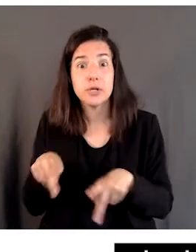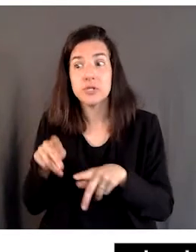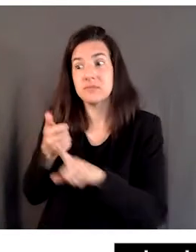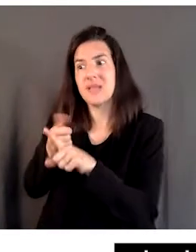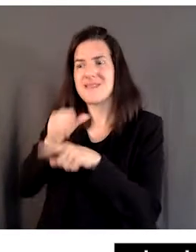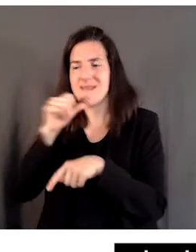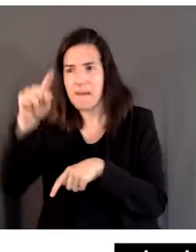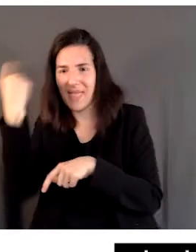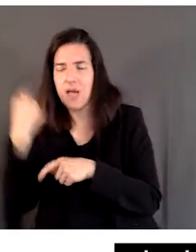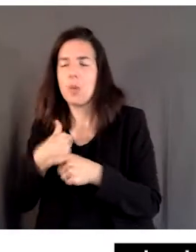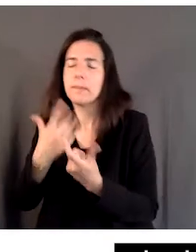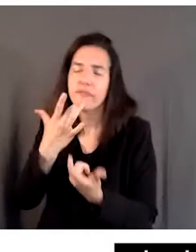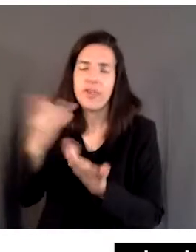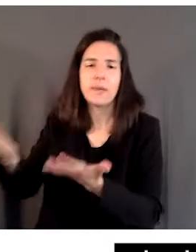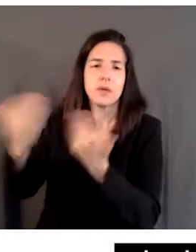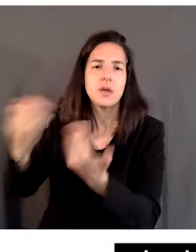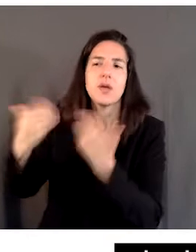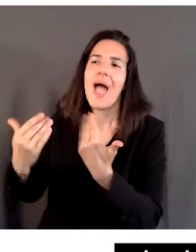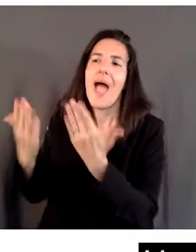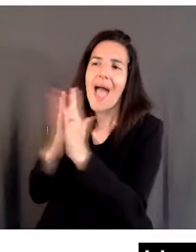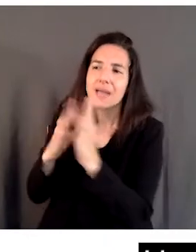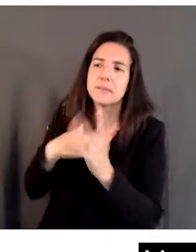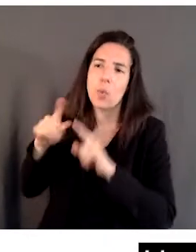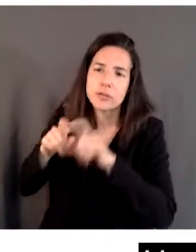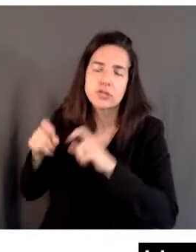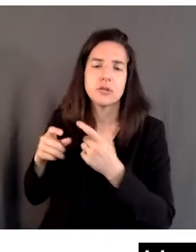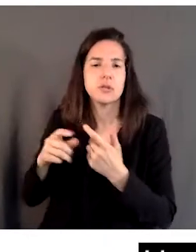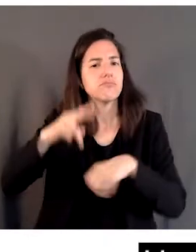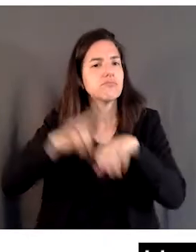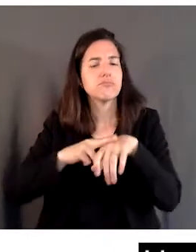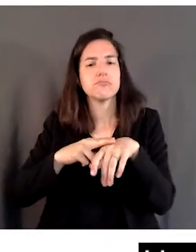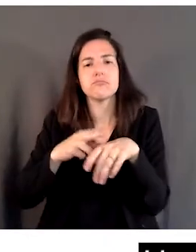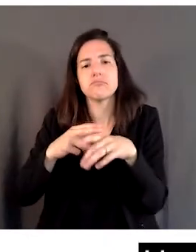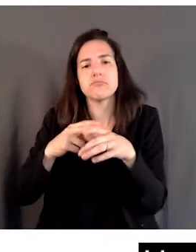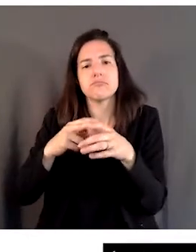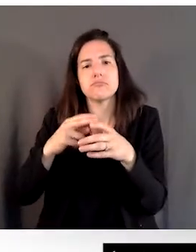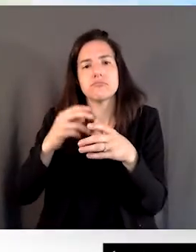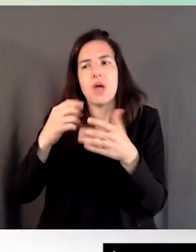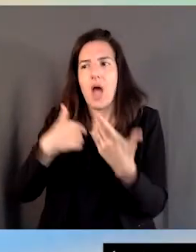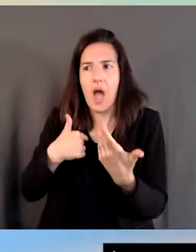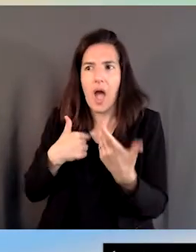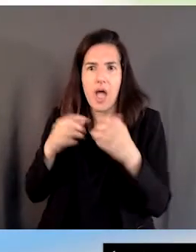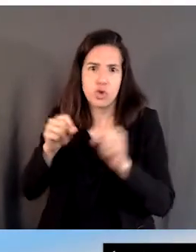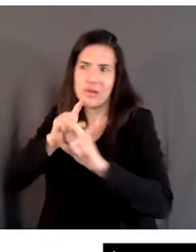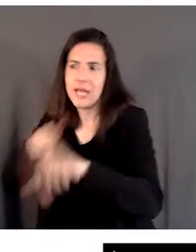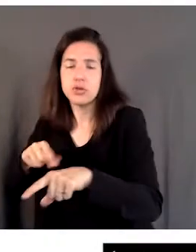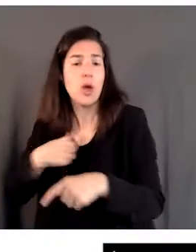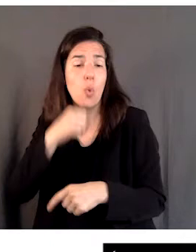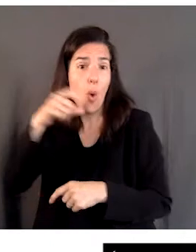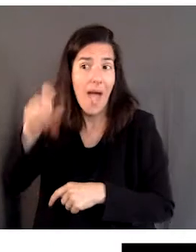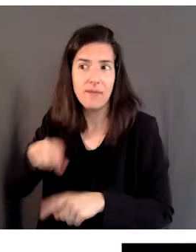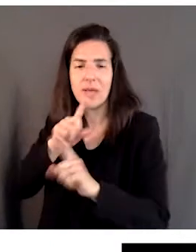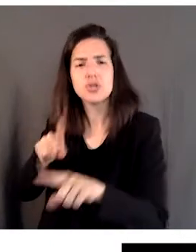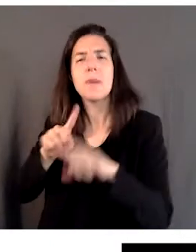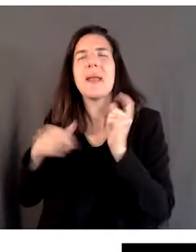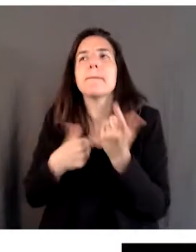me questions. And certainly I have the opportunity to answer if I don't need to answer, but I would much rather someone ask